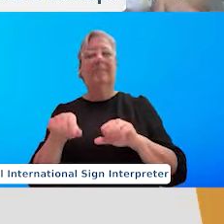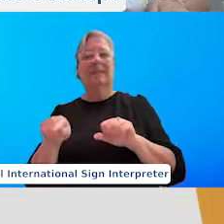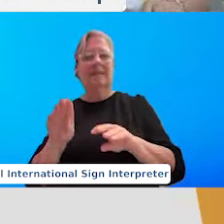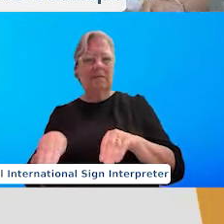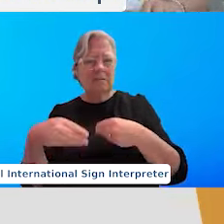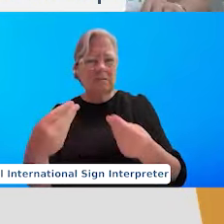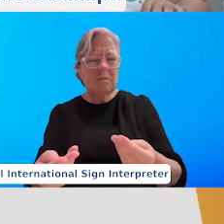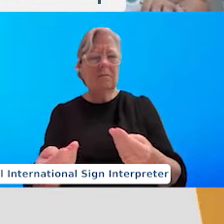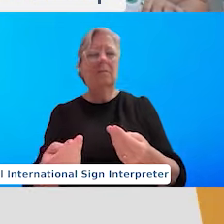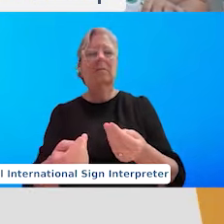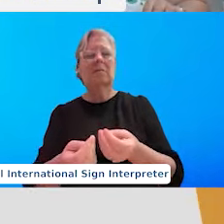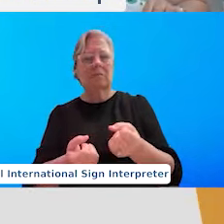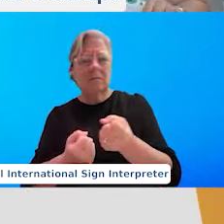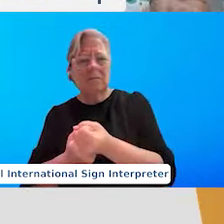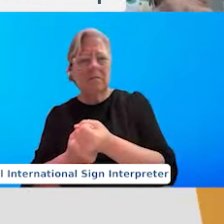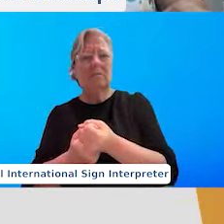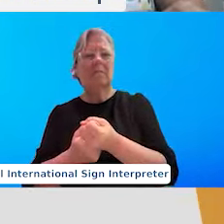other areas of life.